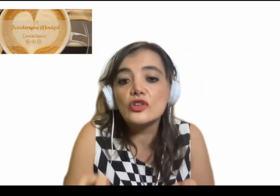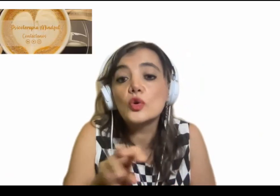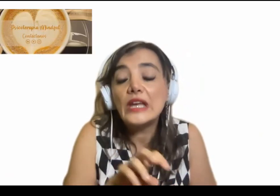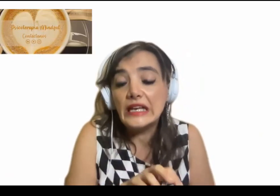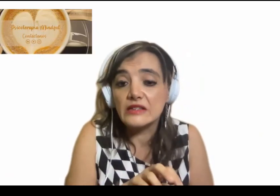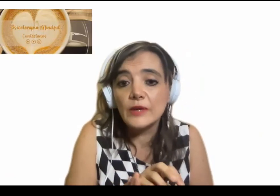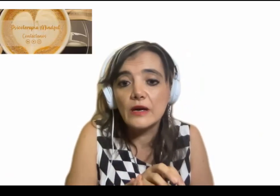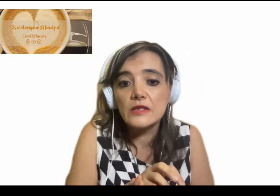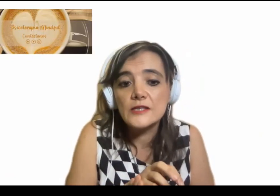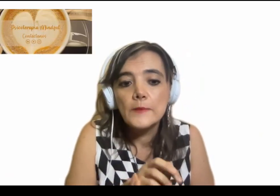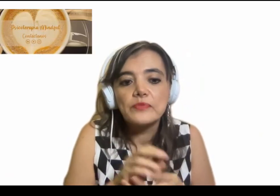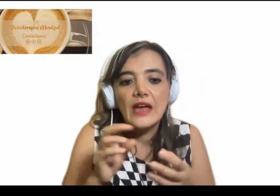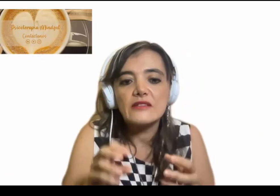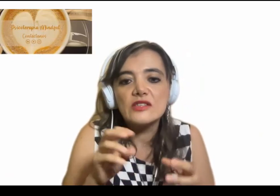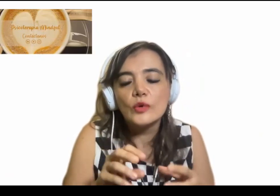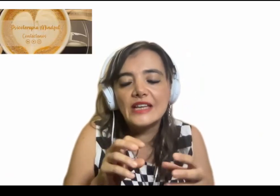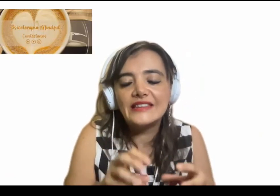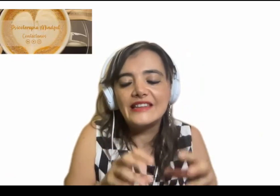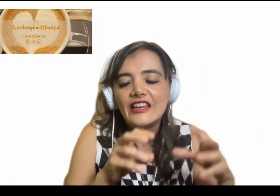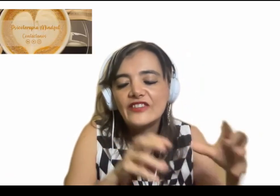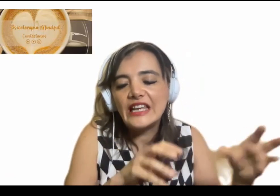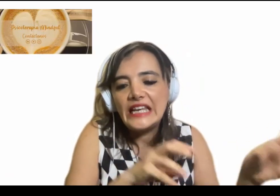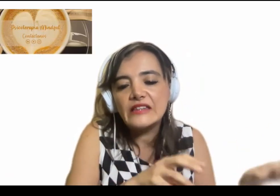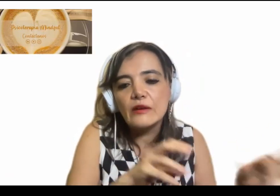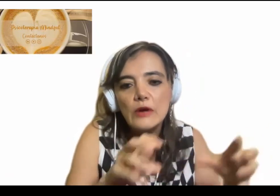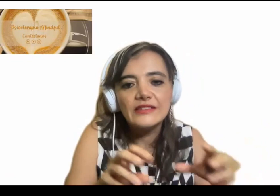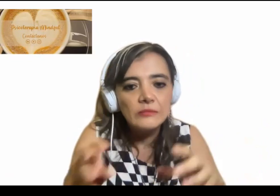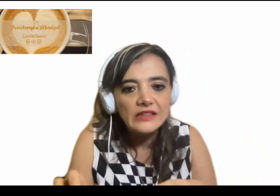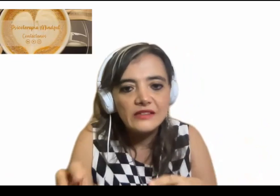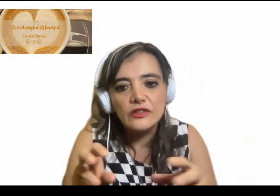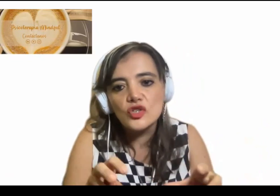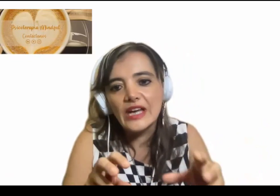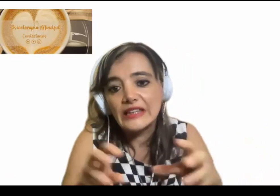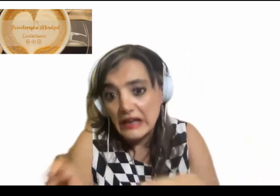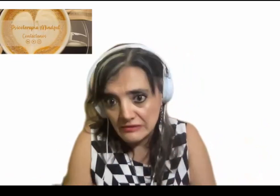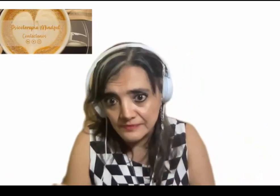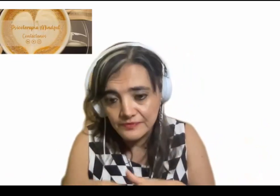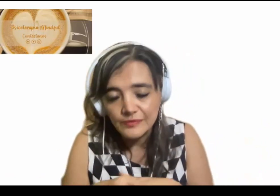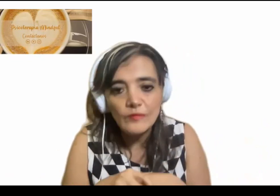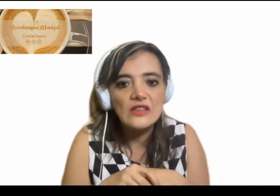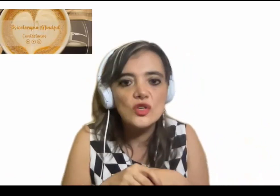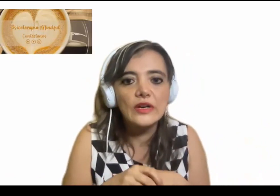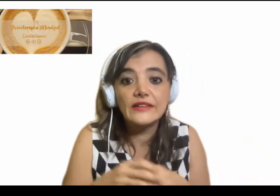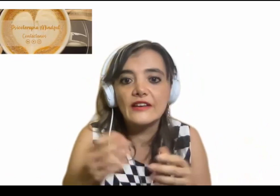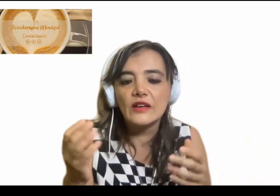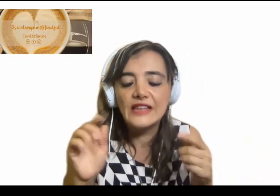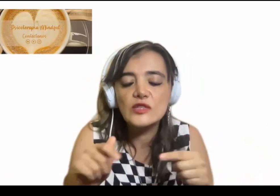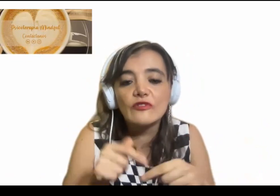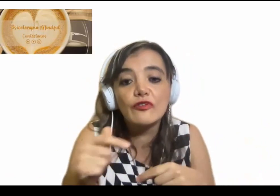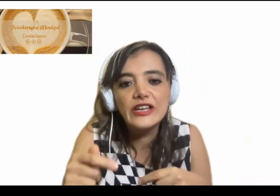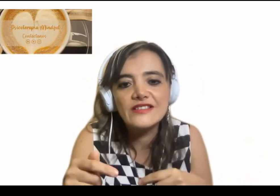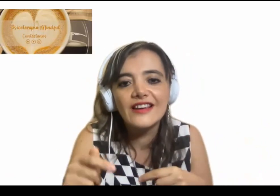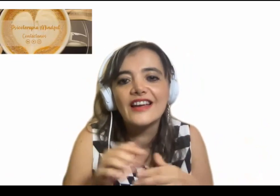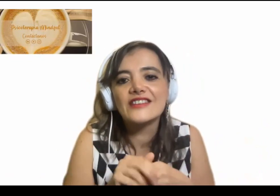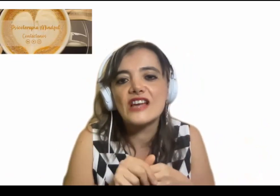is not going to eat it, because cats know that if they eat rotten meat, they're going to get ill. So that's